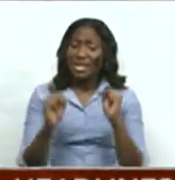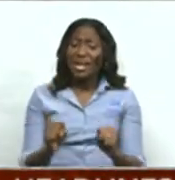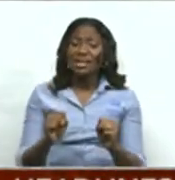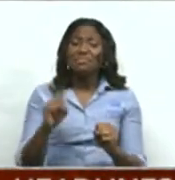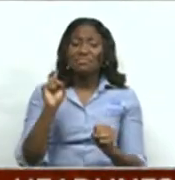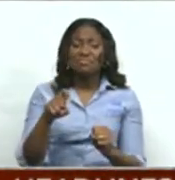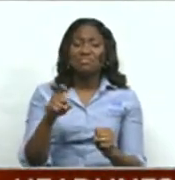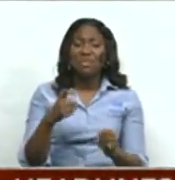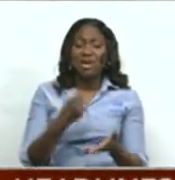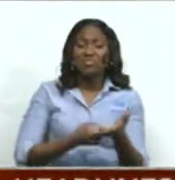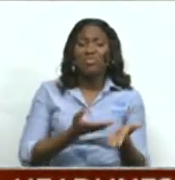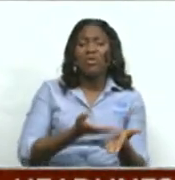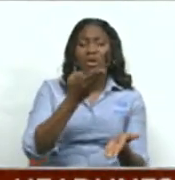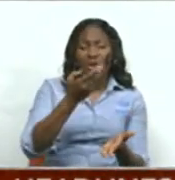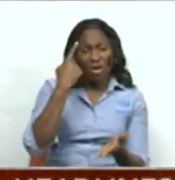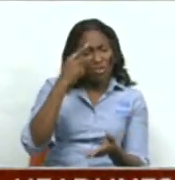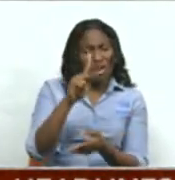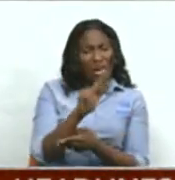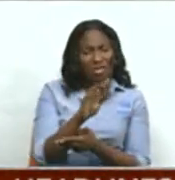should. Right. Now,